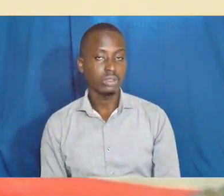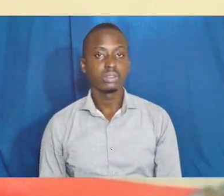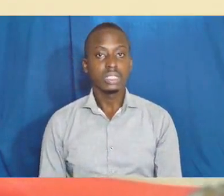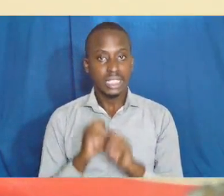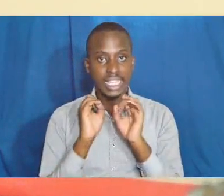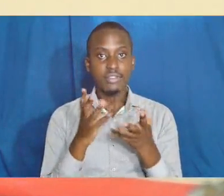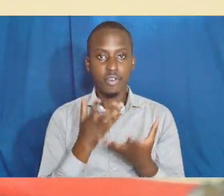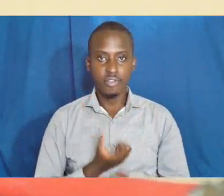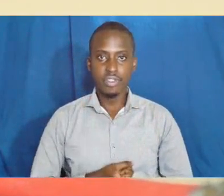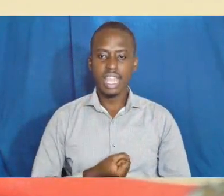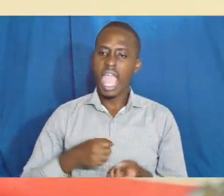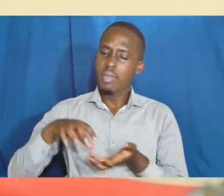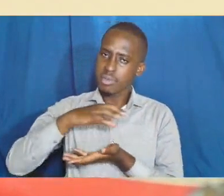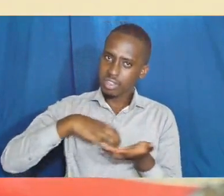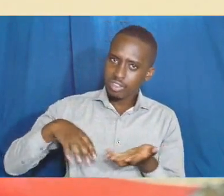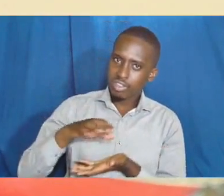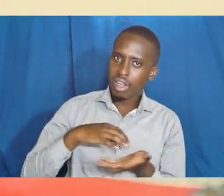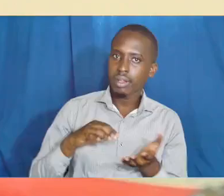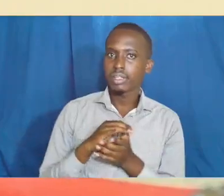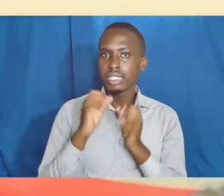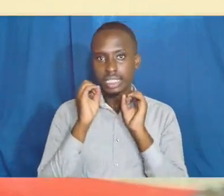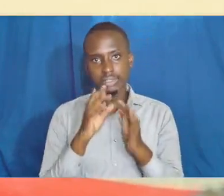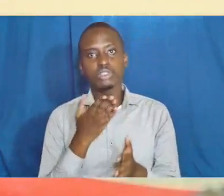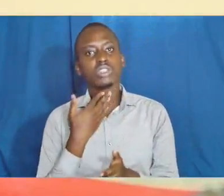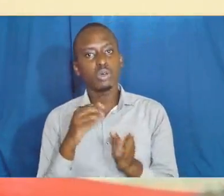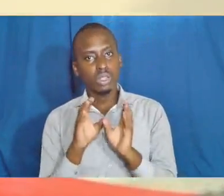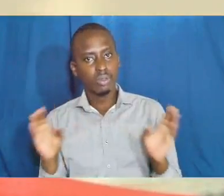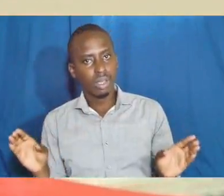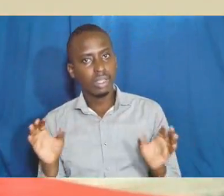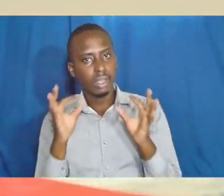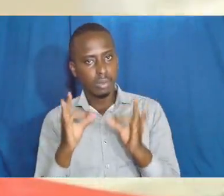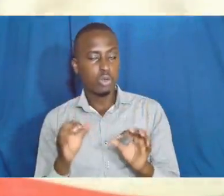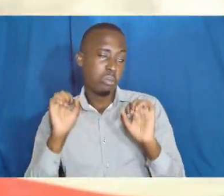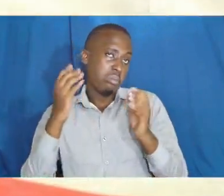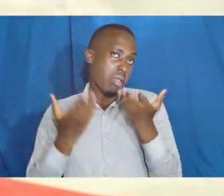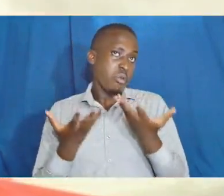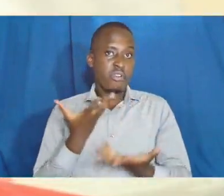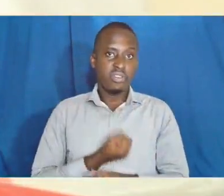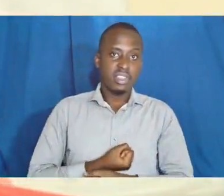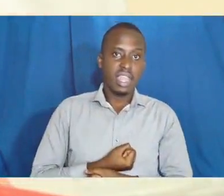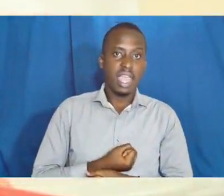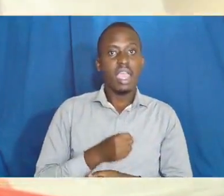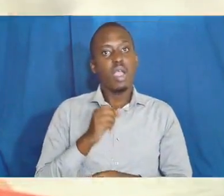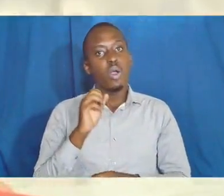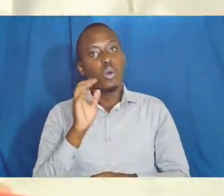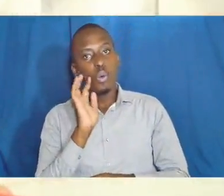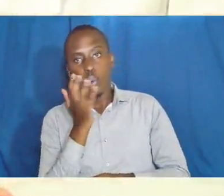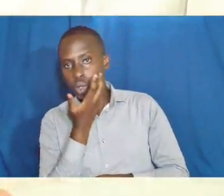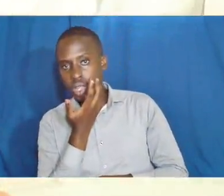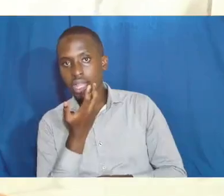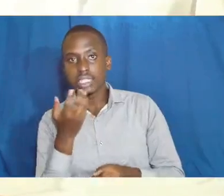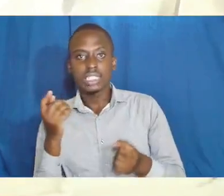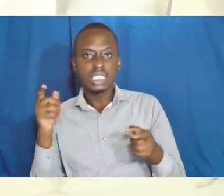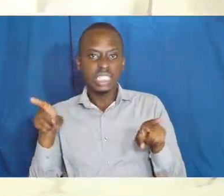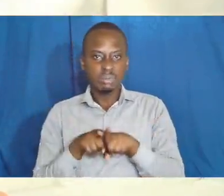If you have a mixture, if you want to separate, you have maybe water which is muddy,